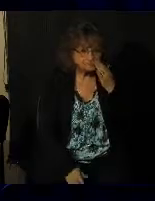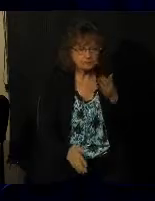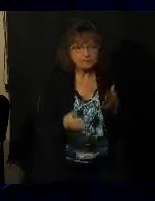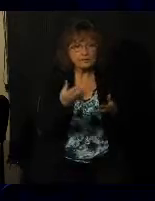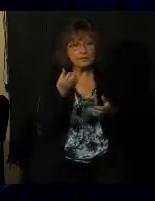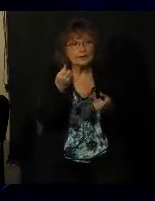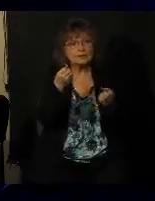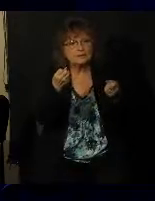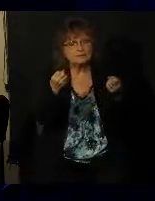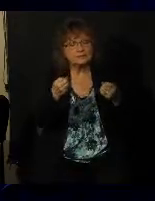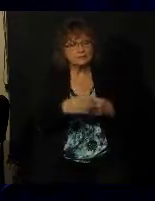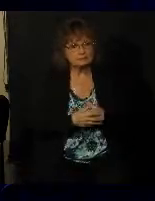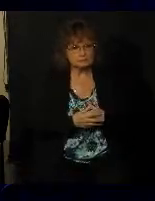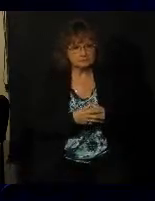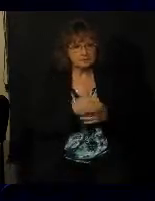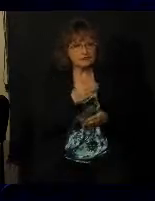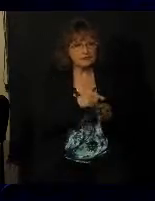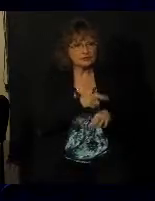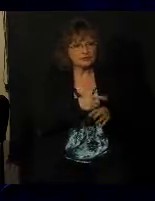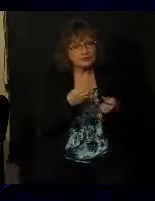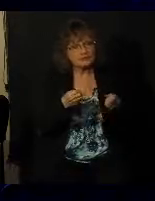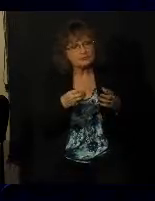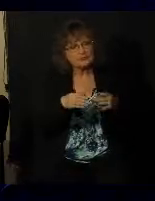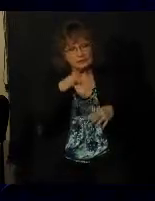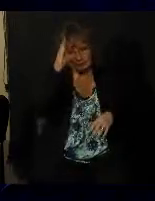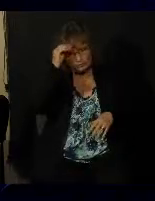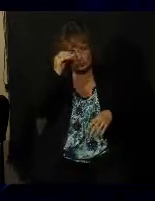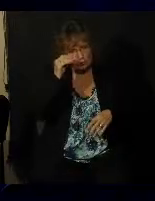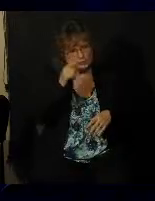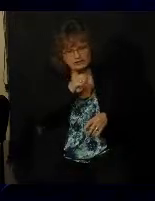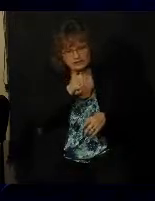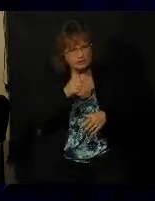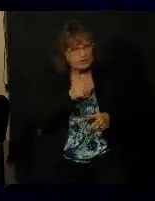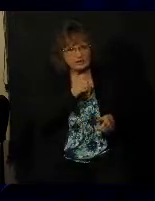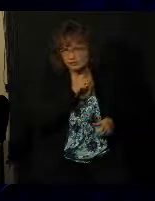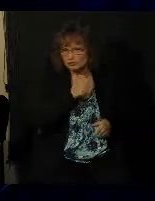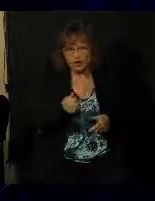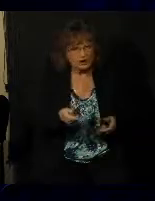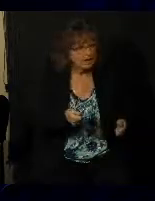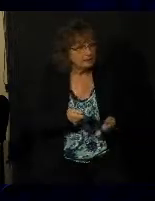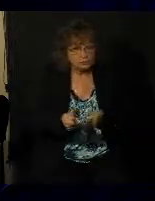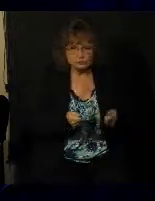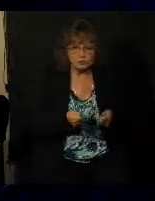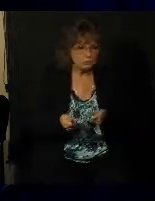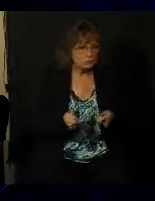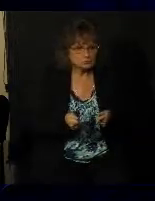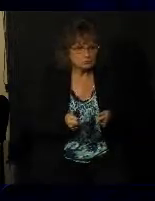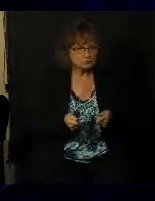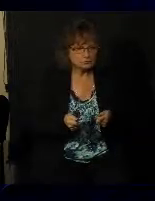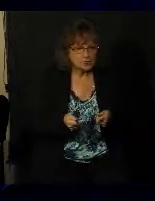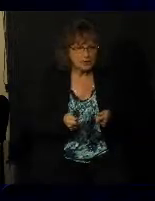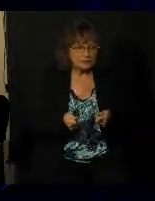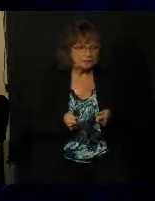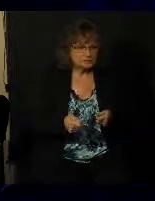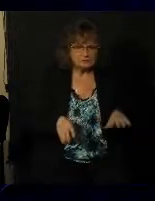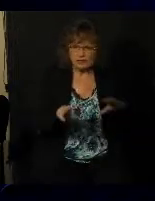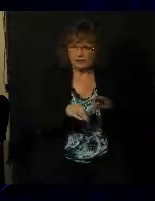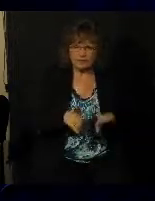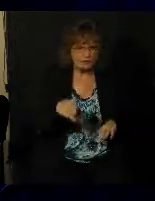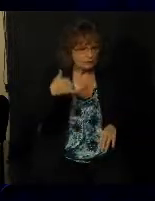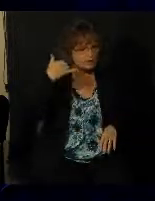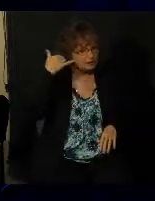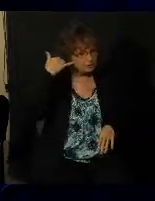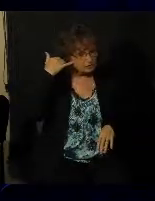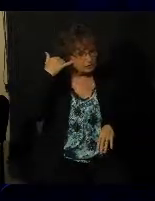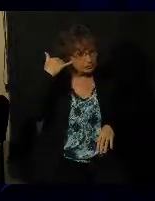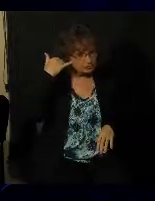have control, and the reality is they have all the control. Yeah. But they just, all of a sudden, they don't have their cell phone, they don't have social media, they